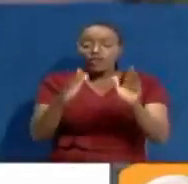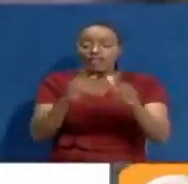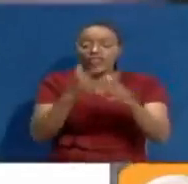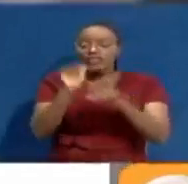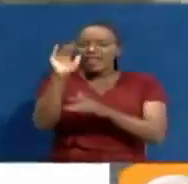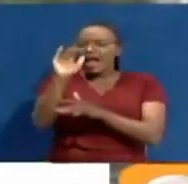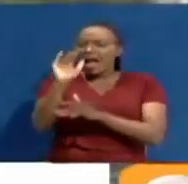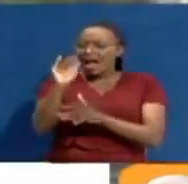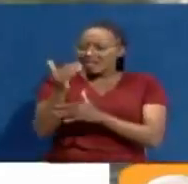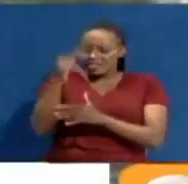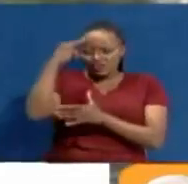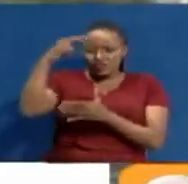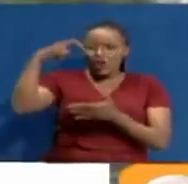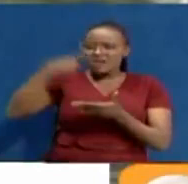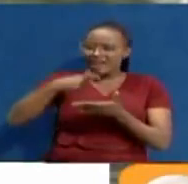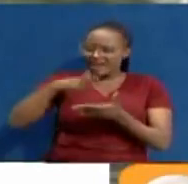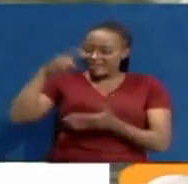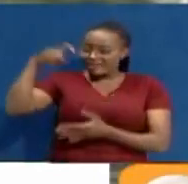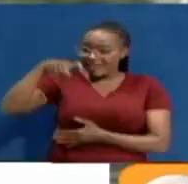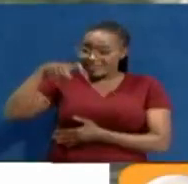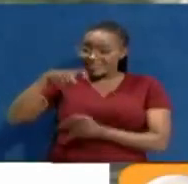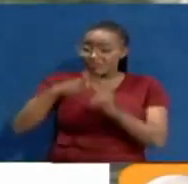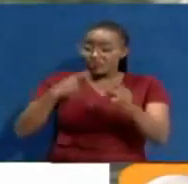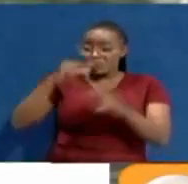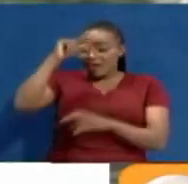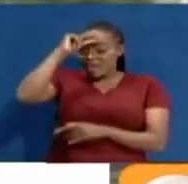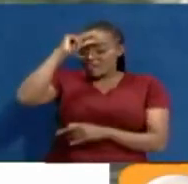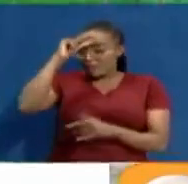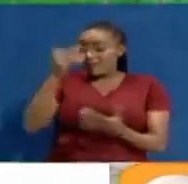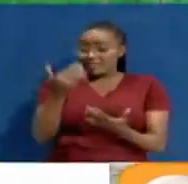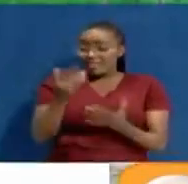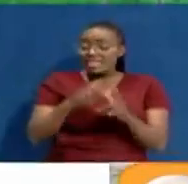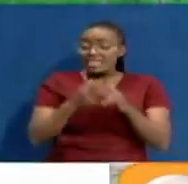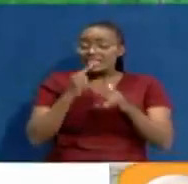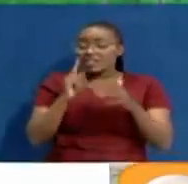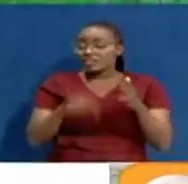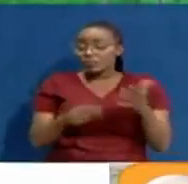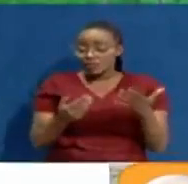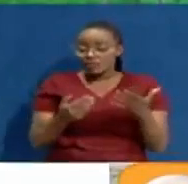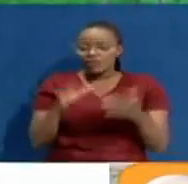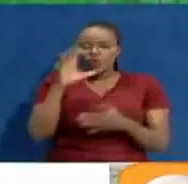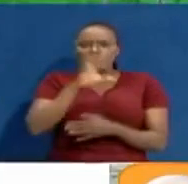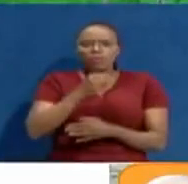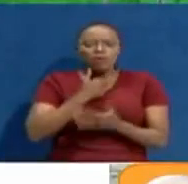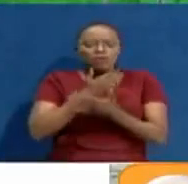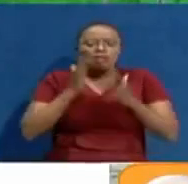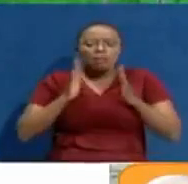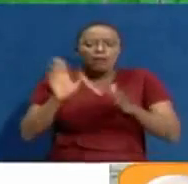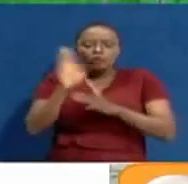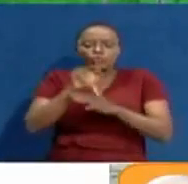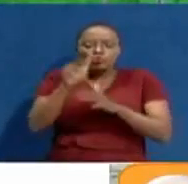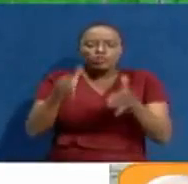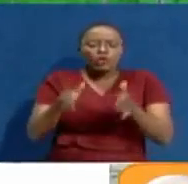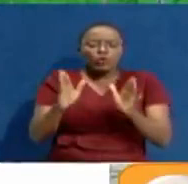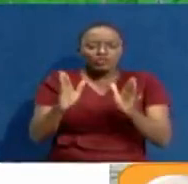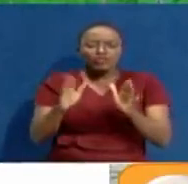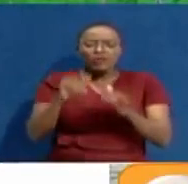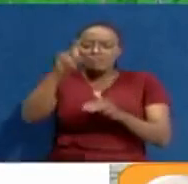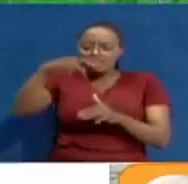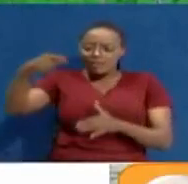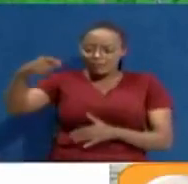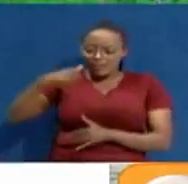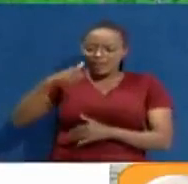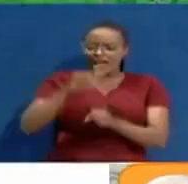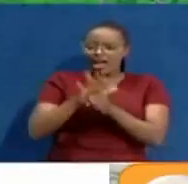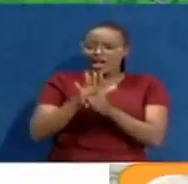ask for guarantees from the government. And they say, assuming there's nobody using this road, I need to be paid